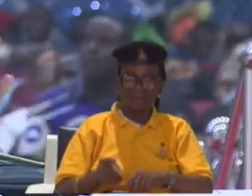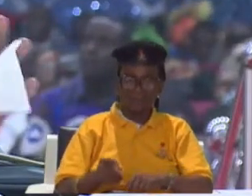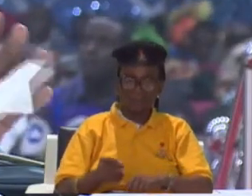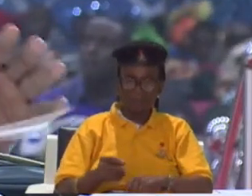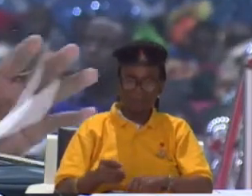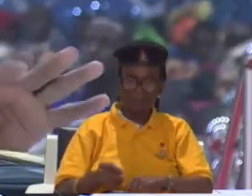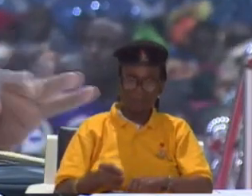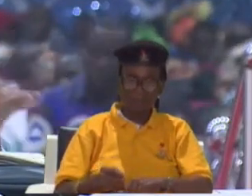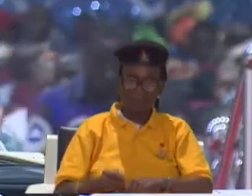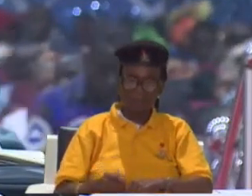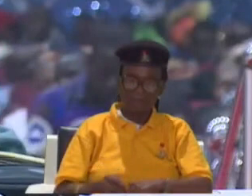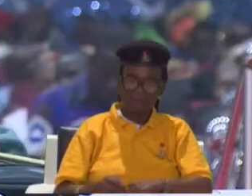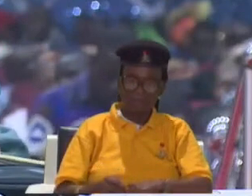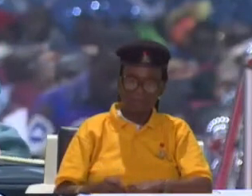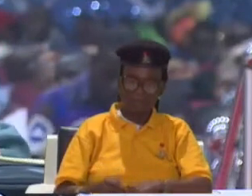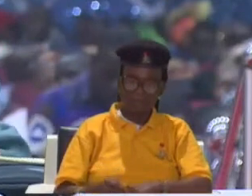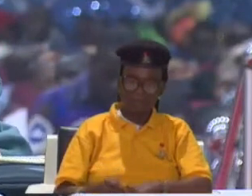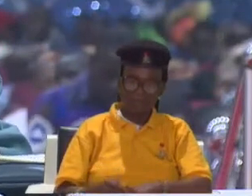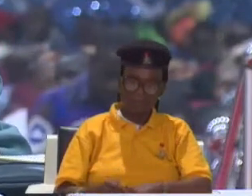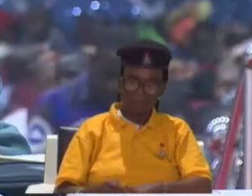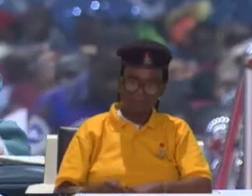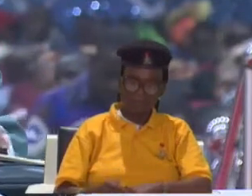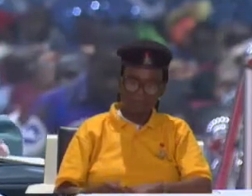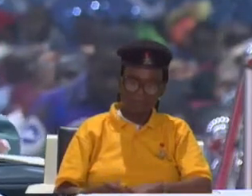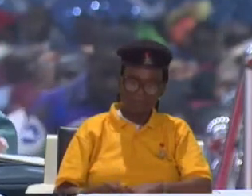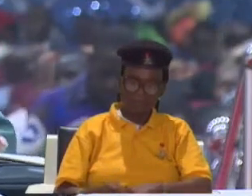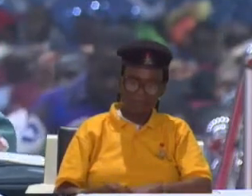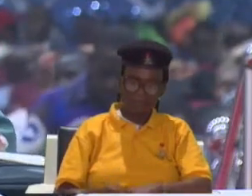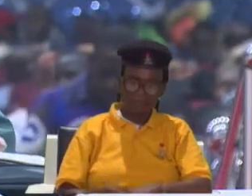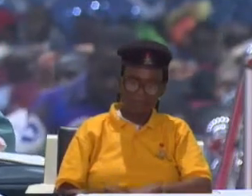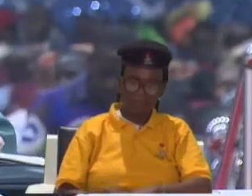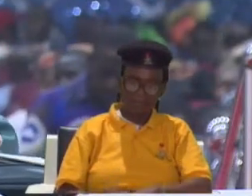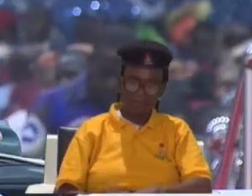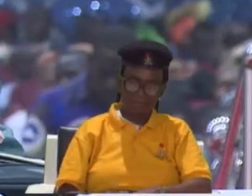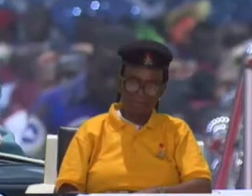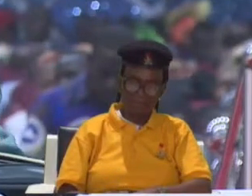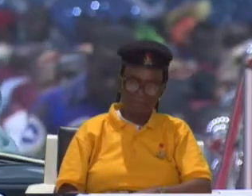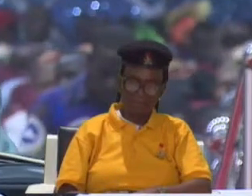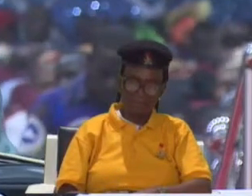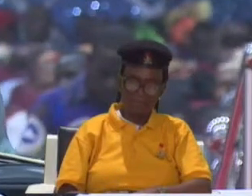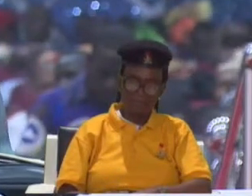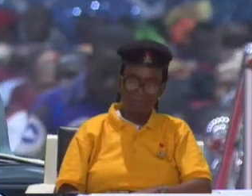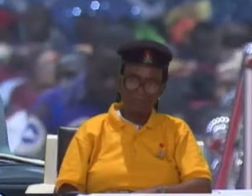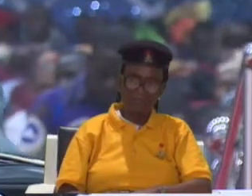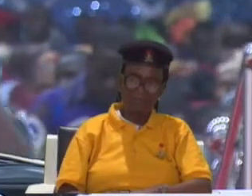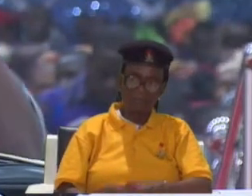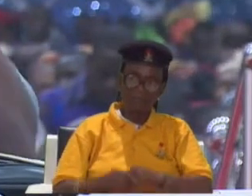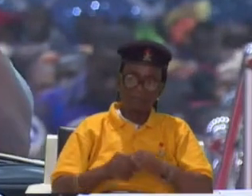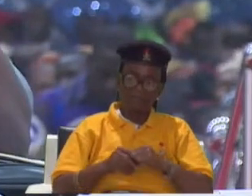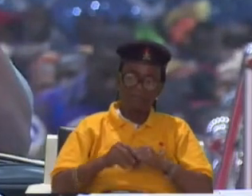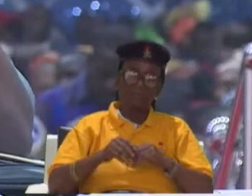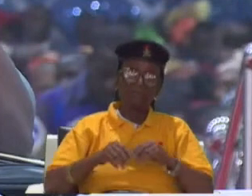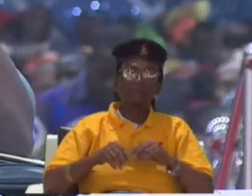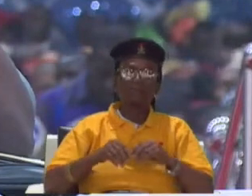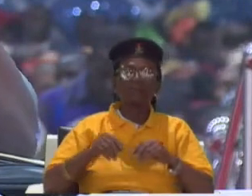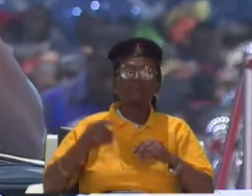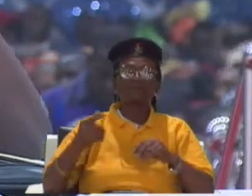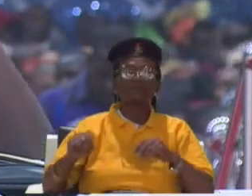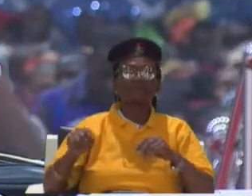church is marching on. Be ti ri pe ni gbori ofe Olorun ijo Olorun tesiwaju.